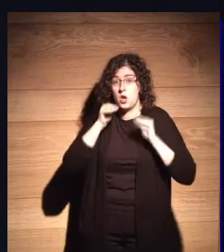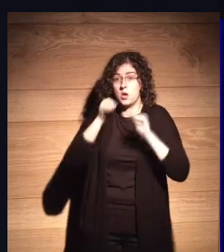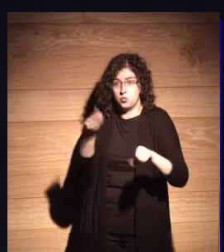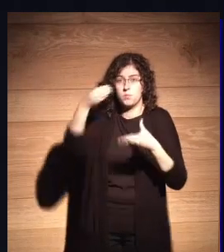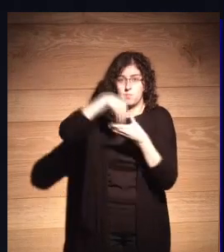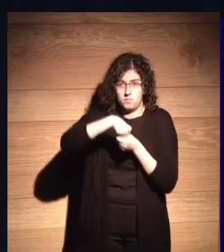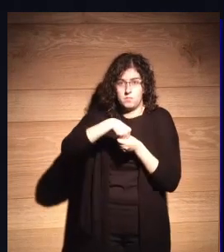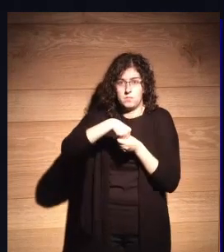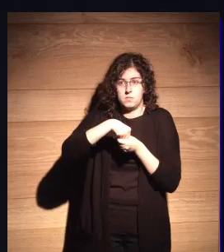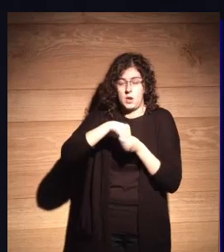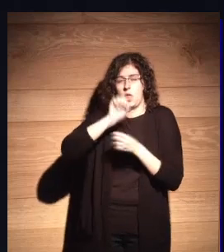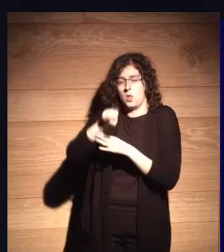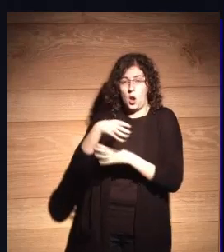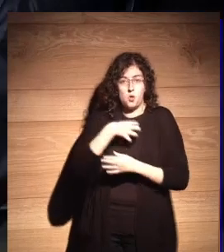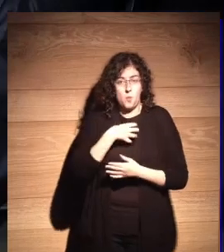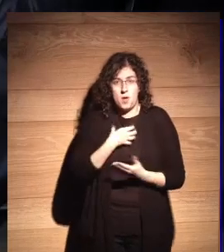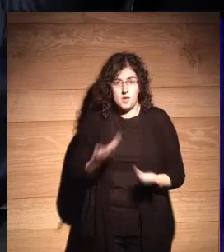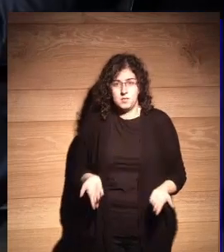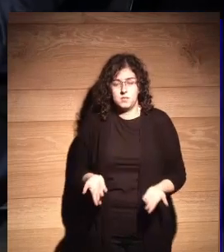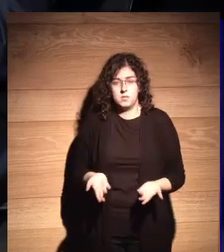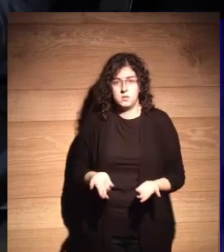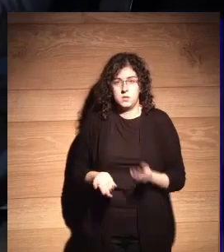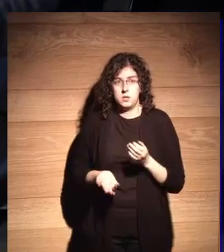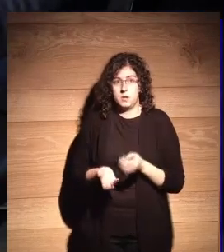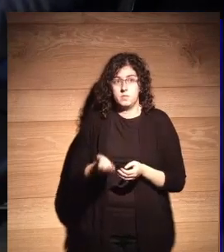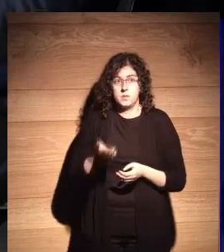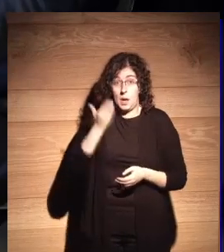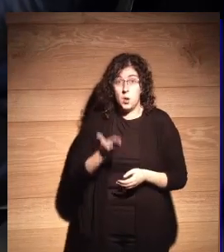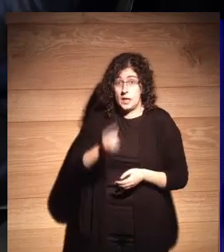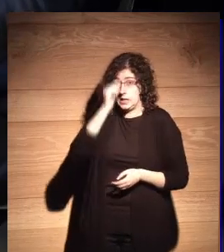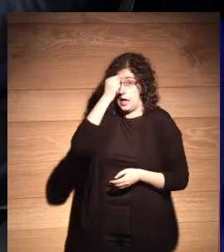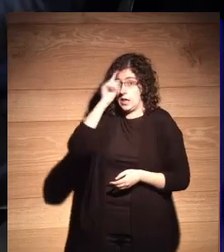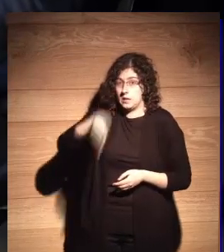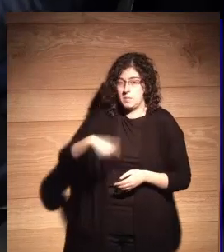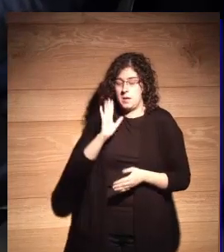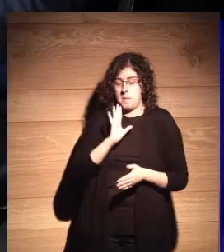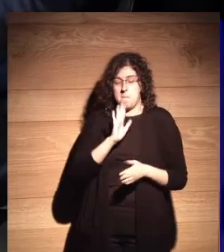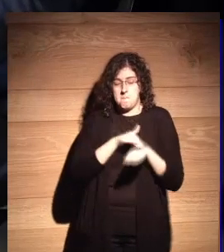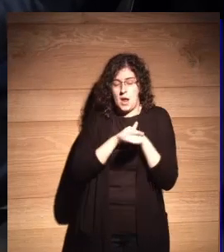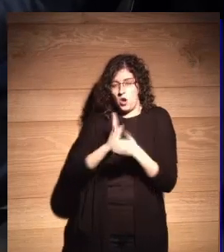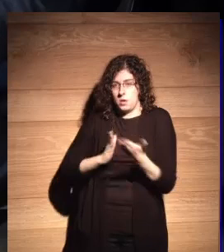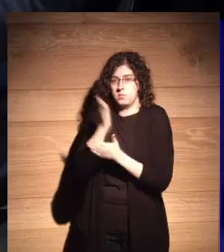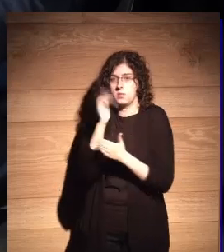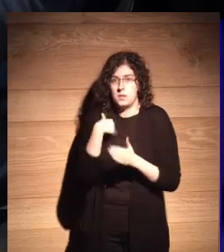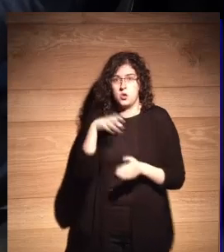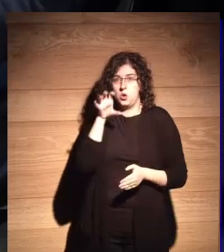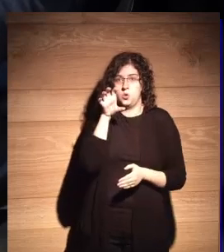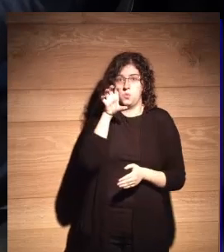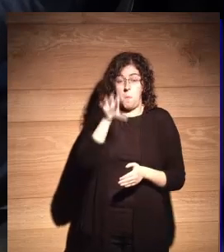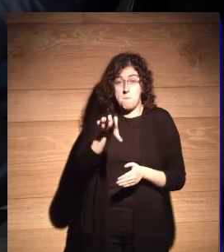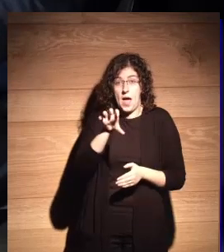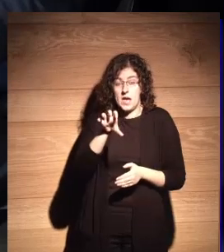to tell. No, especially in India. Sorry, but this is one of the colorful countries you can see.